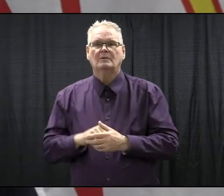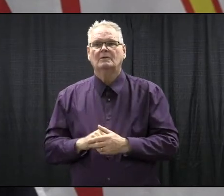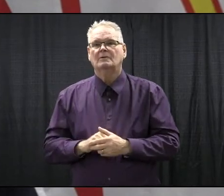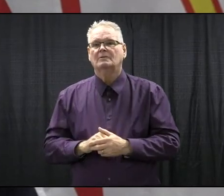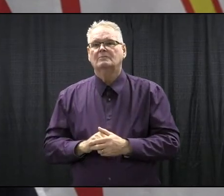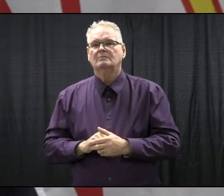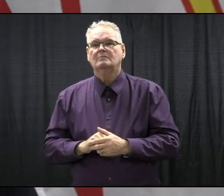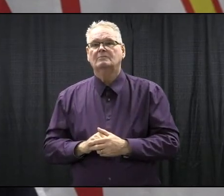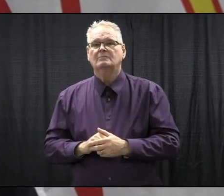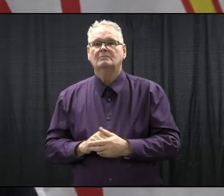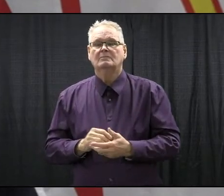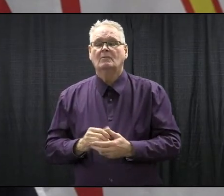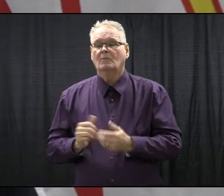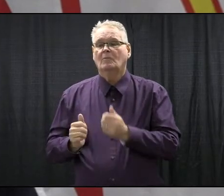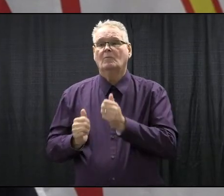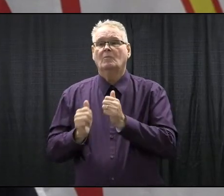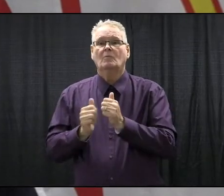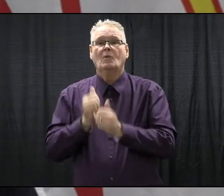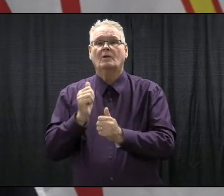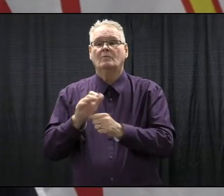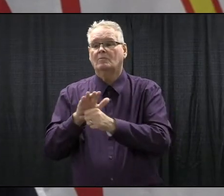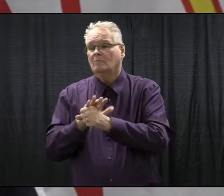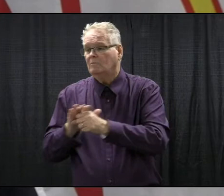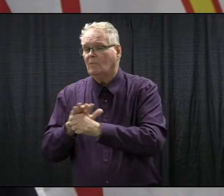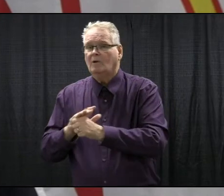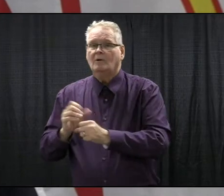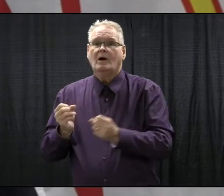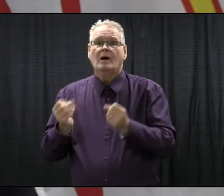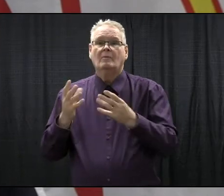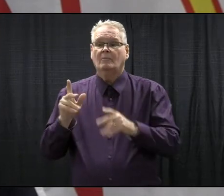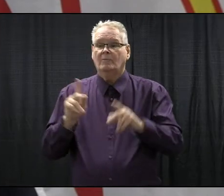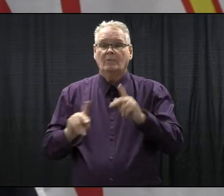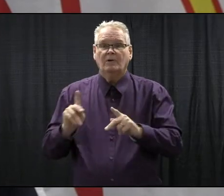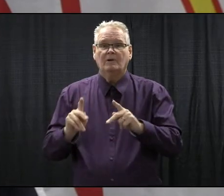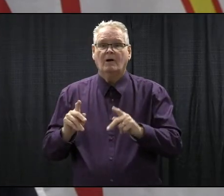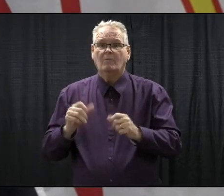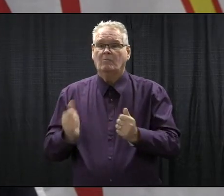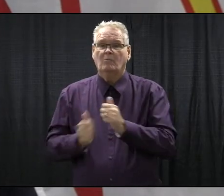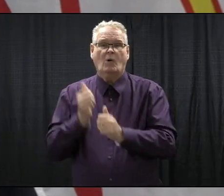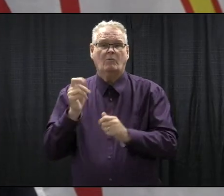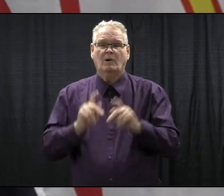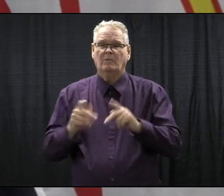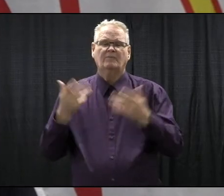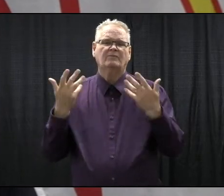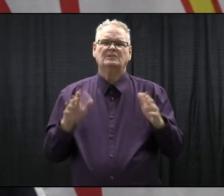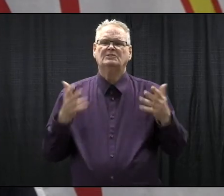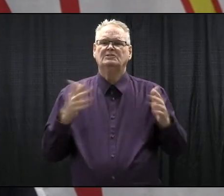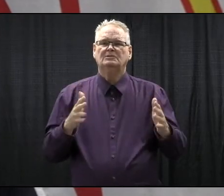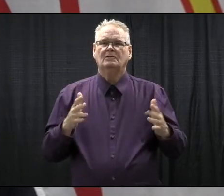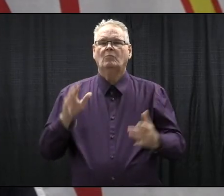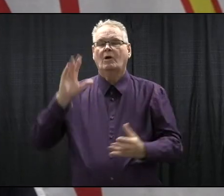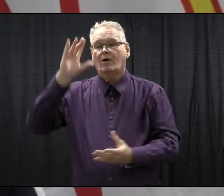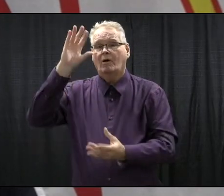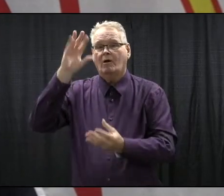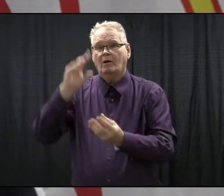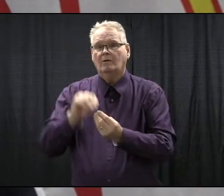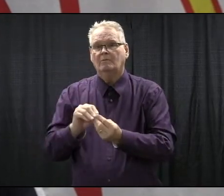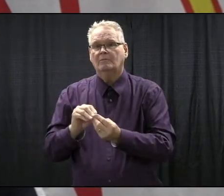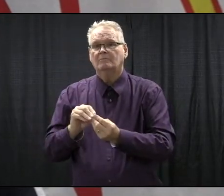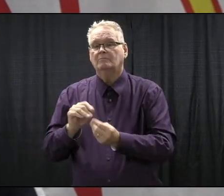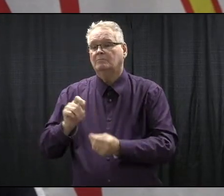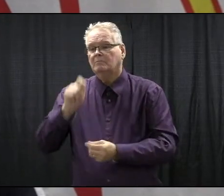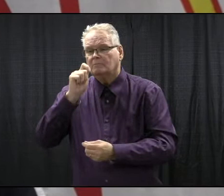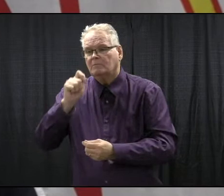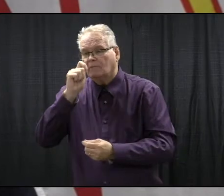reporting the number of individuals tested. Jurisdictions have now changed to reporting the total number of tests completed, which is a much